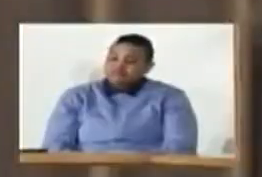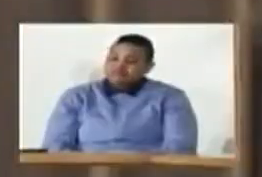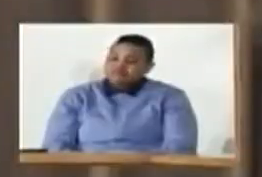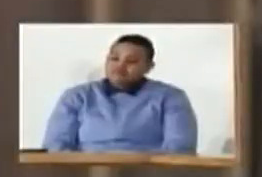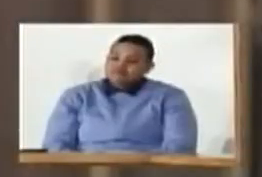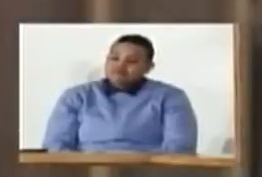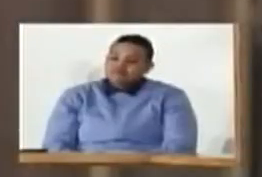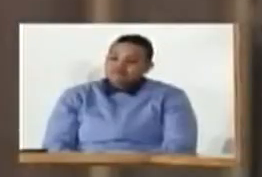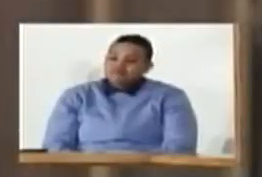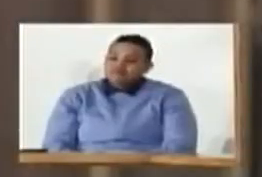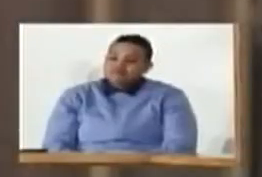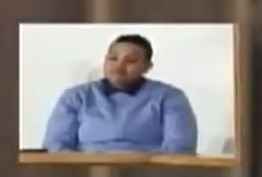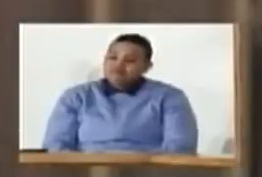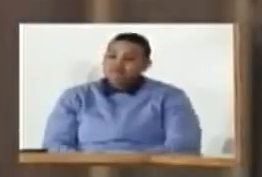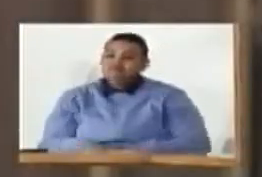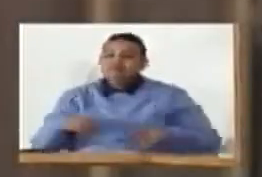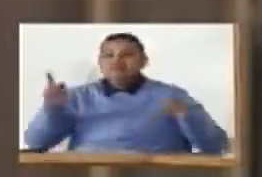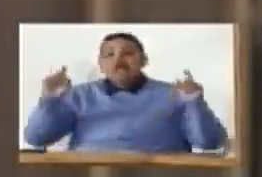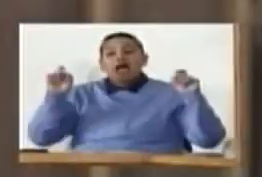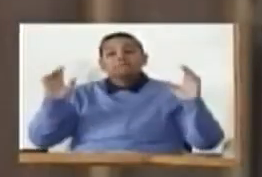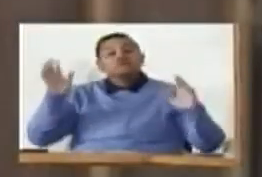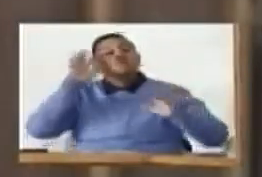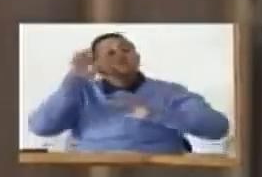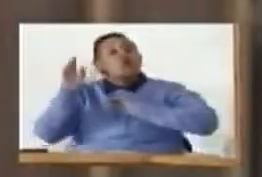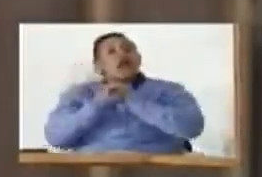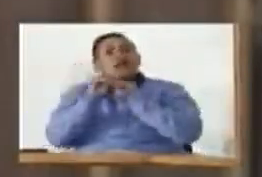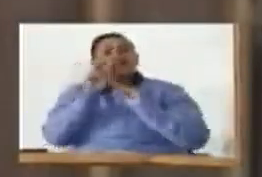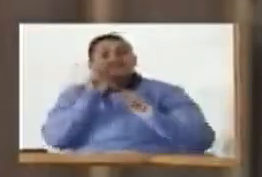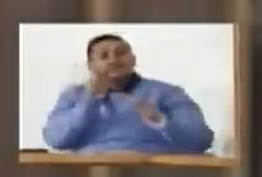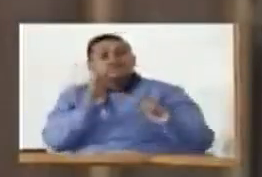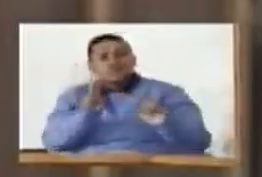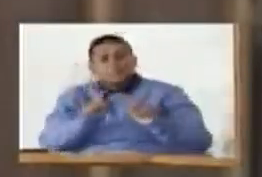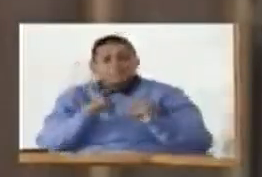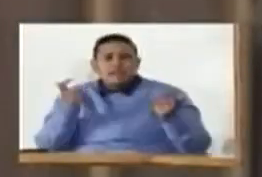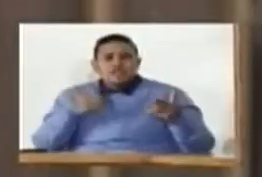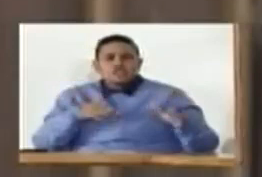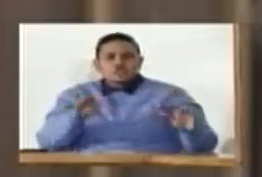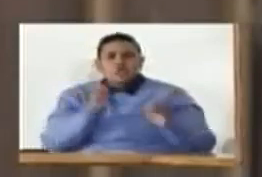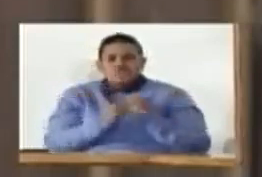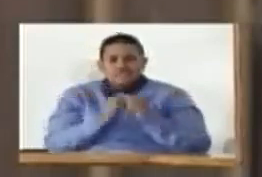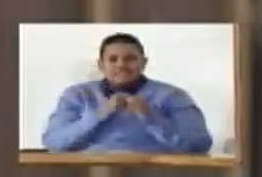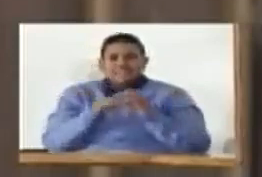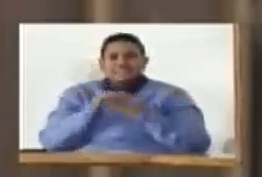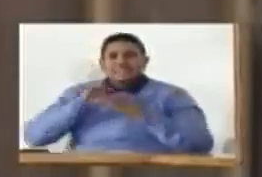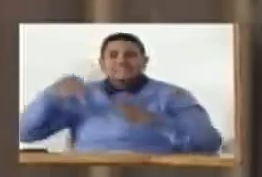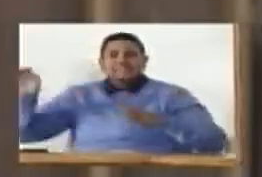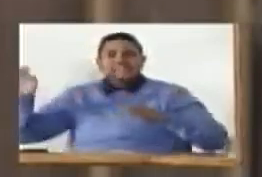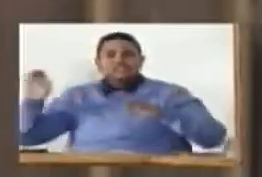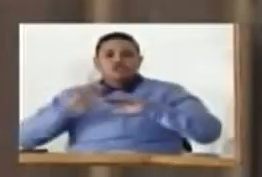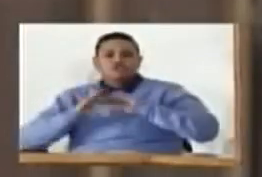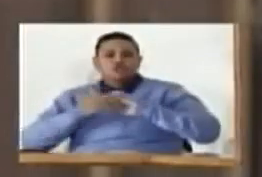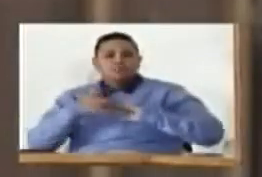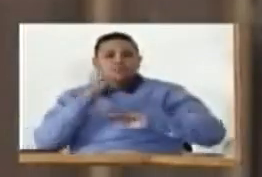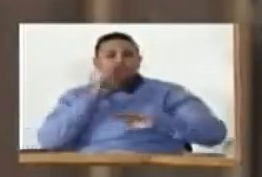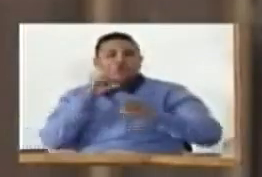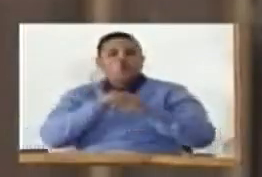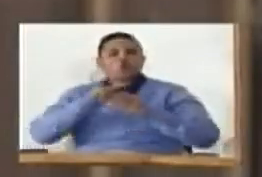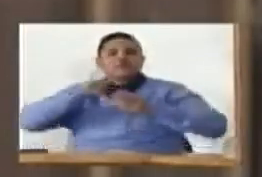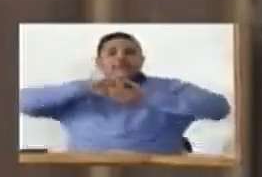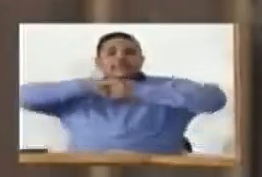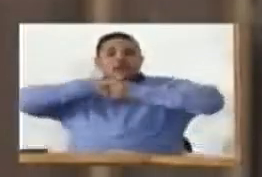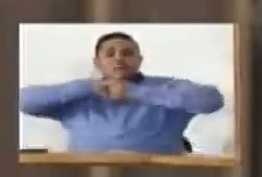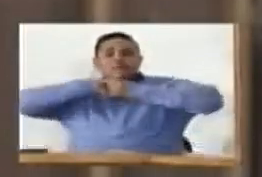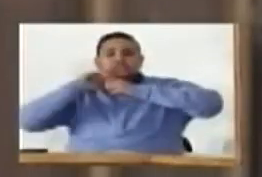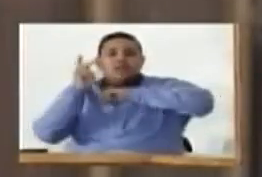In addition, the administration will also embark on major roadworks in the eastern section of the country to include St. Thomas